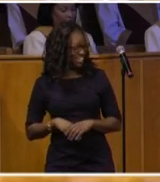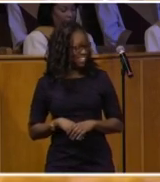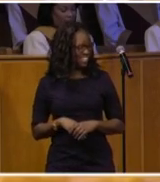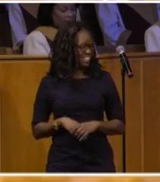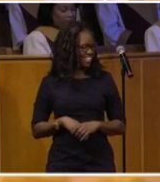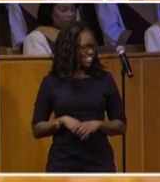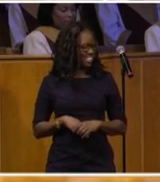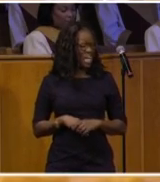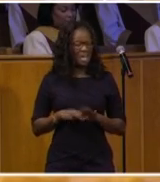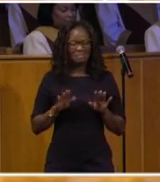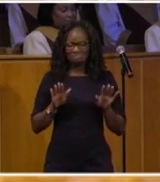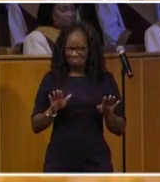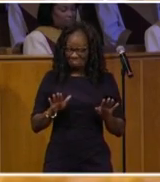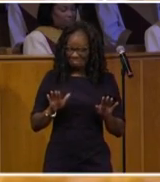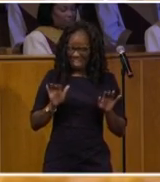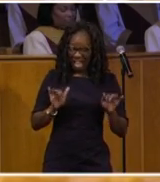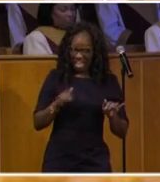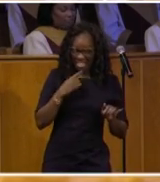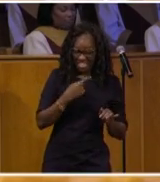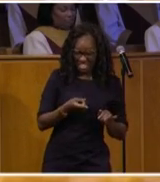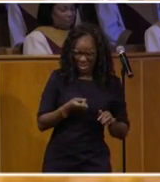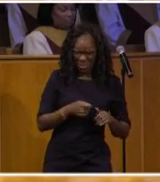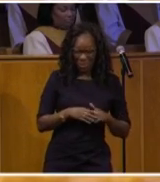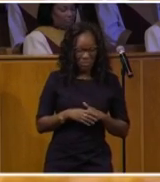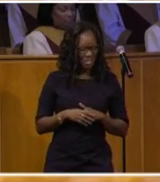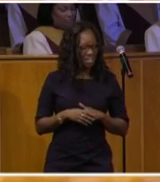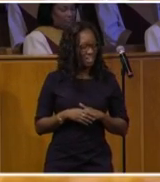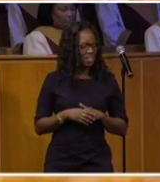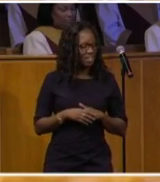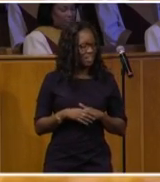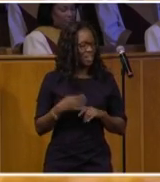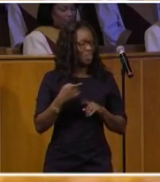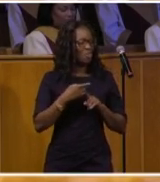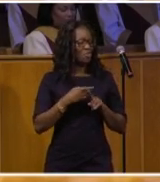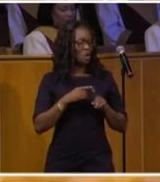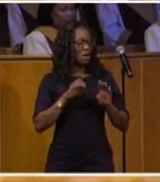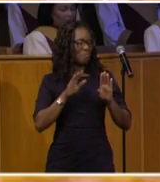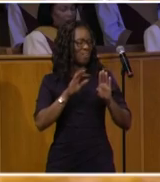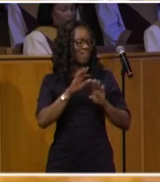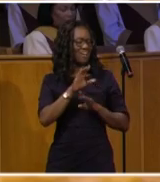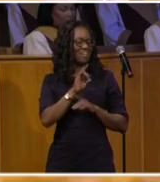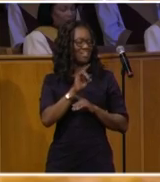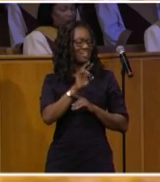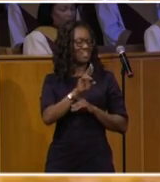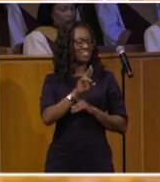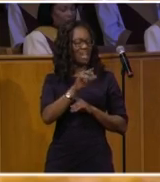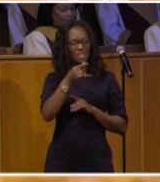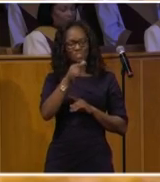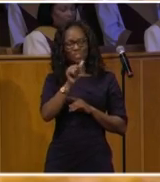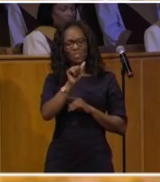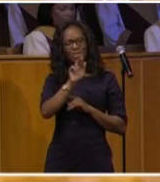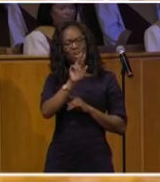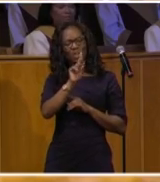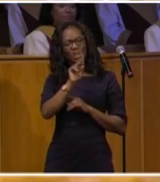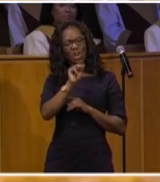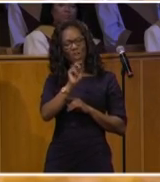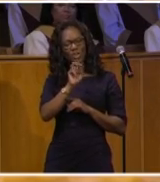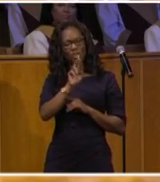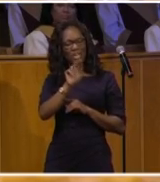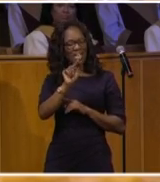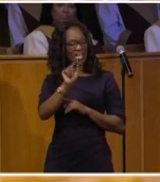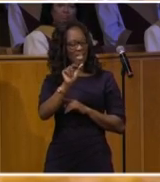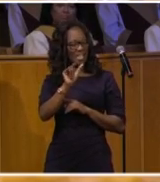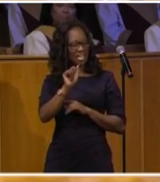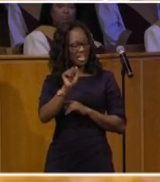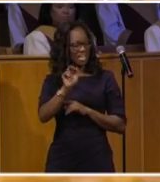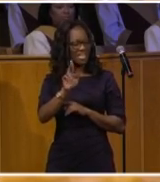But I can tell you, when the great Dr. Gardner Taylor came to